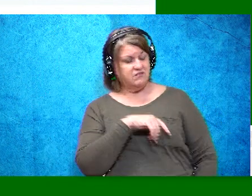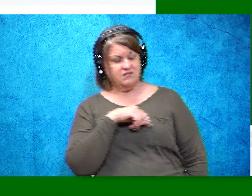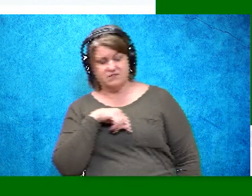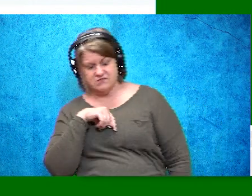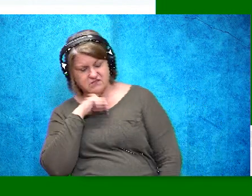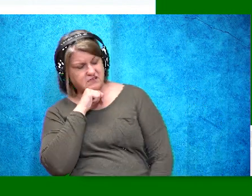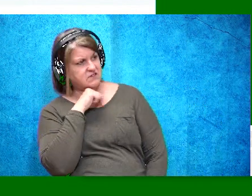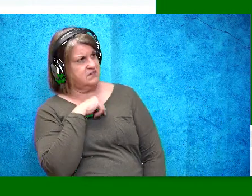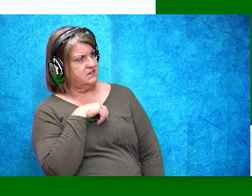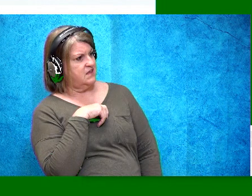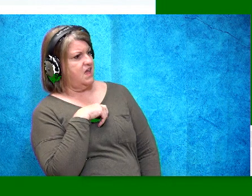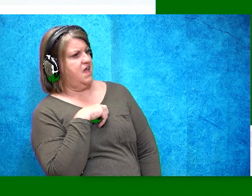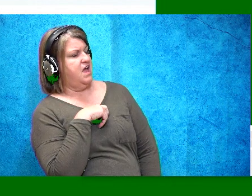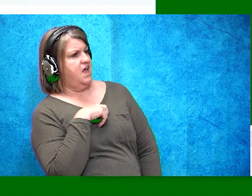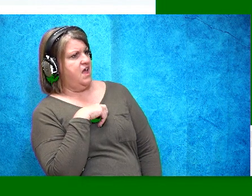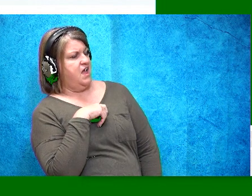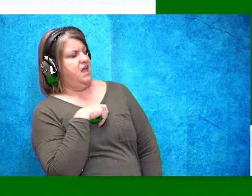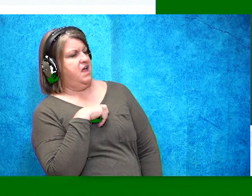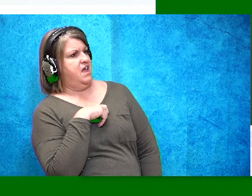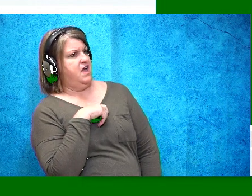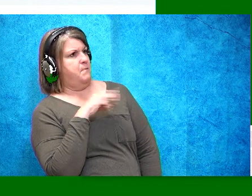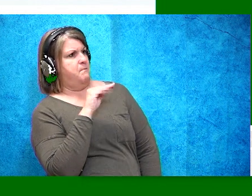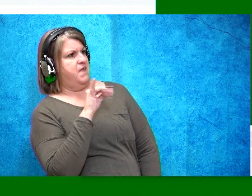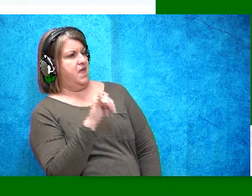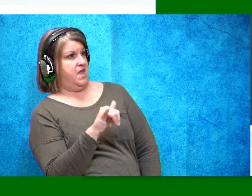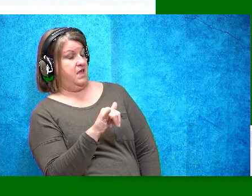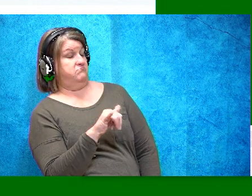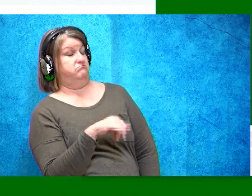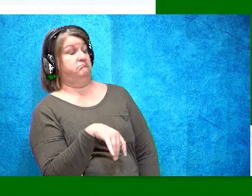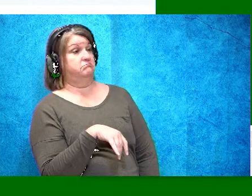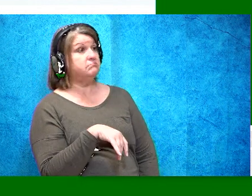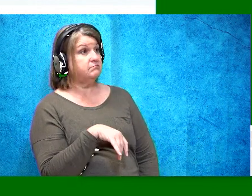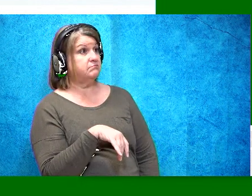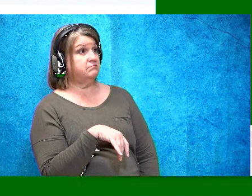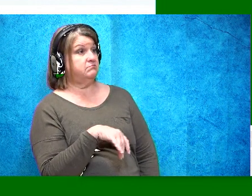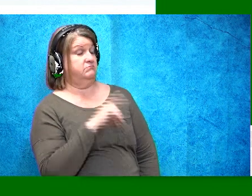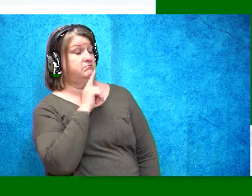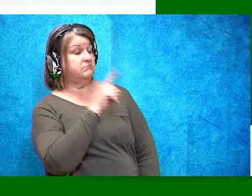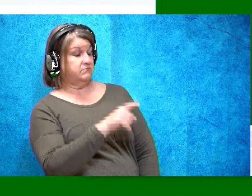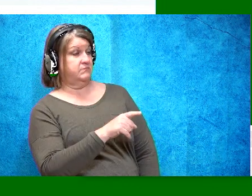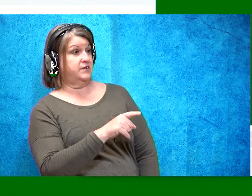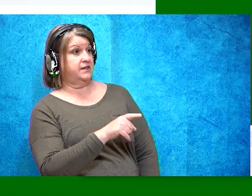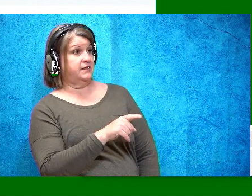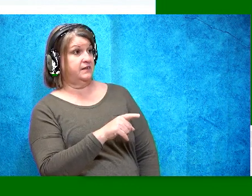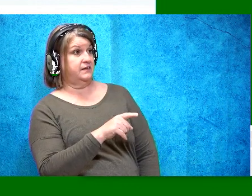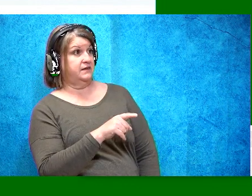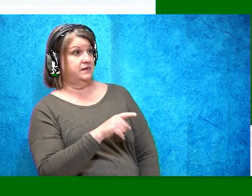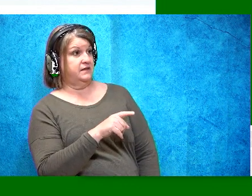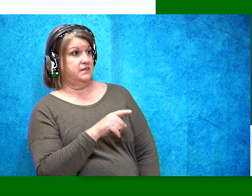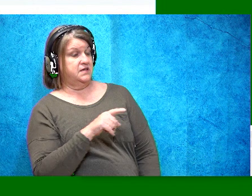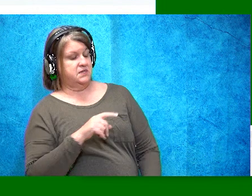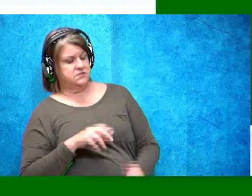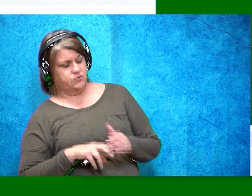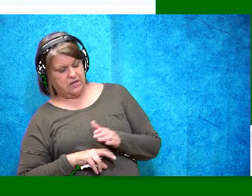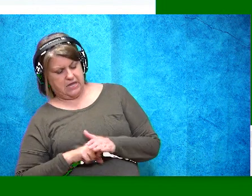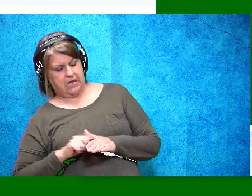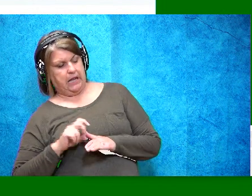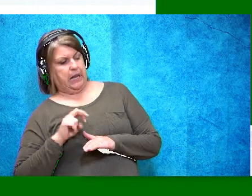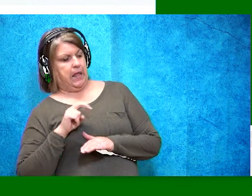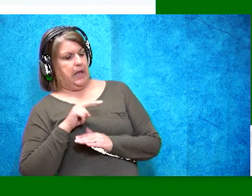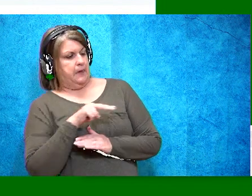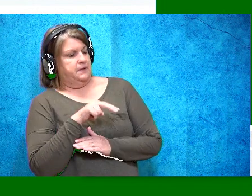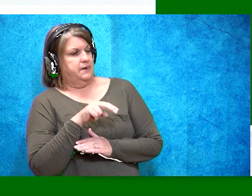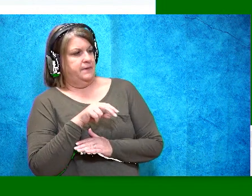The May page was on top. Why, it is May, said Toad as he climbed out of bed. Then he